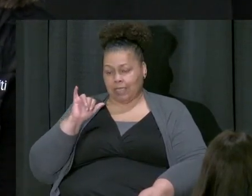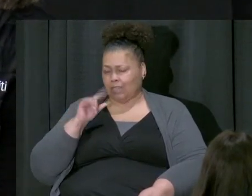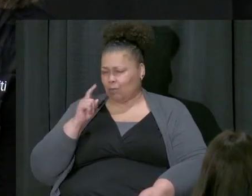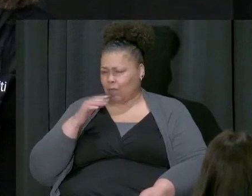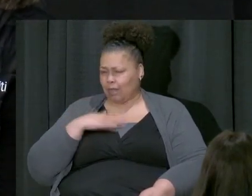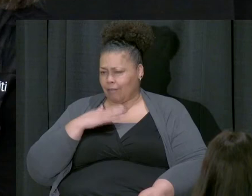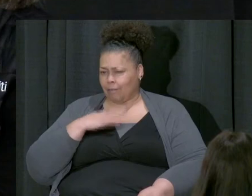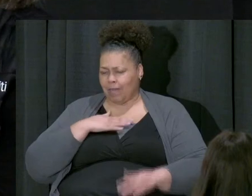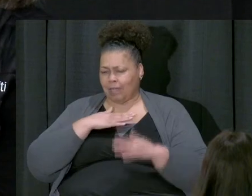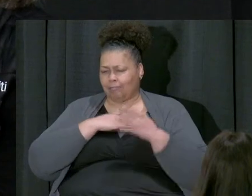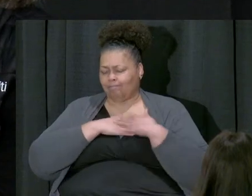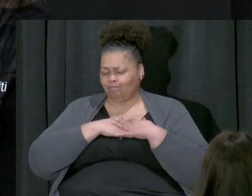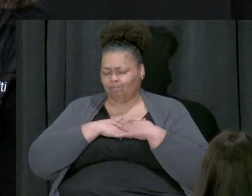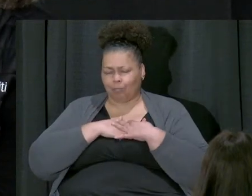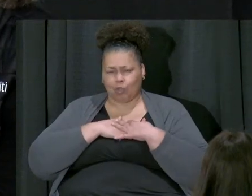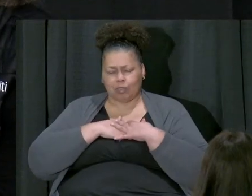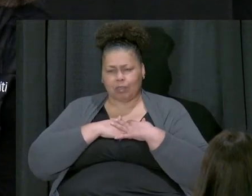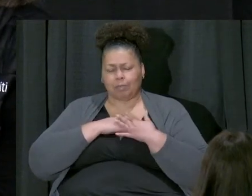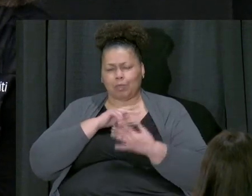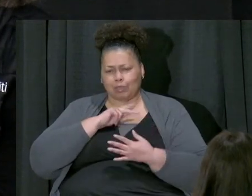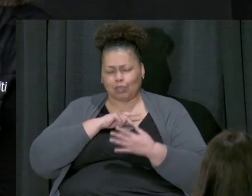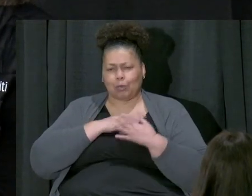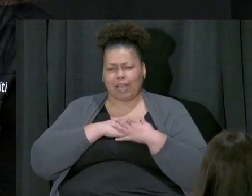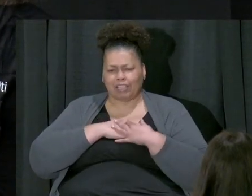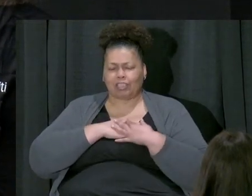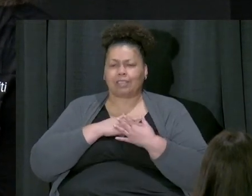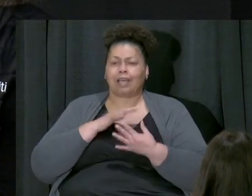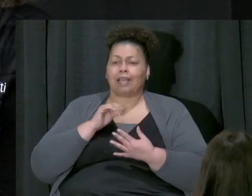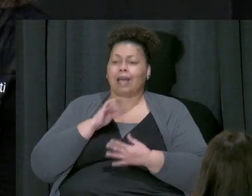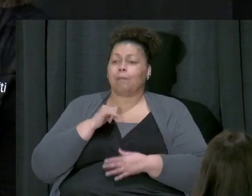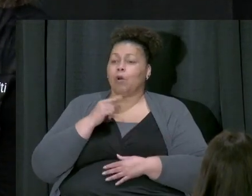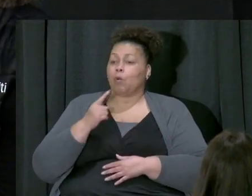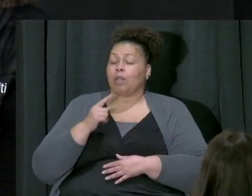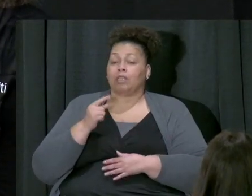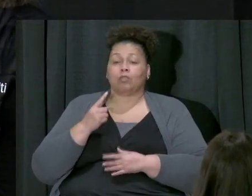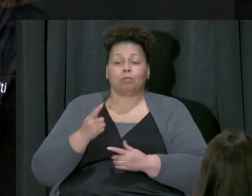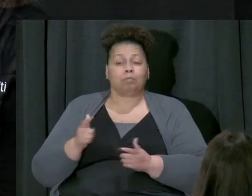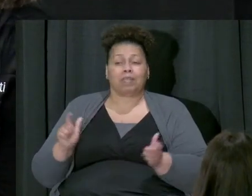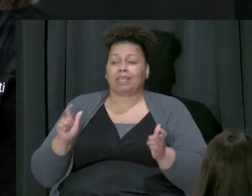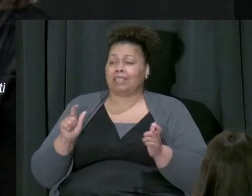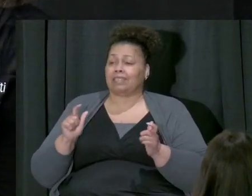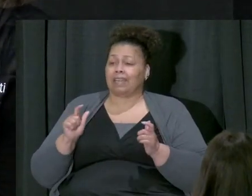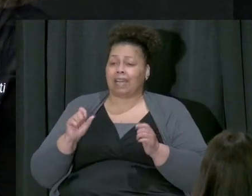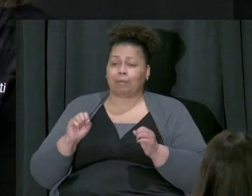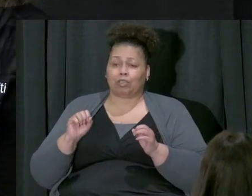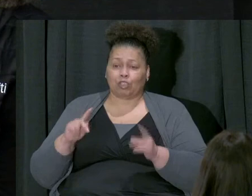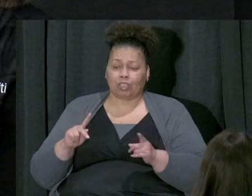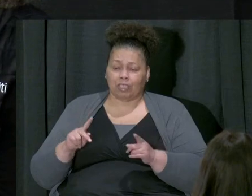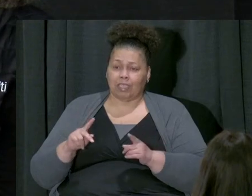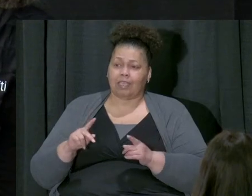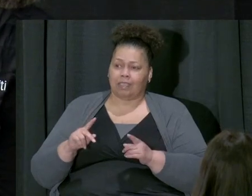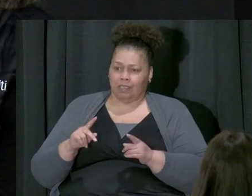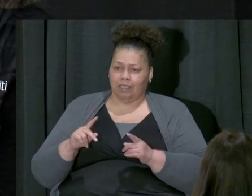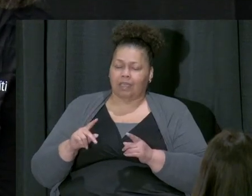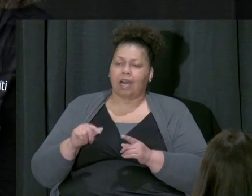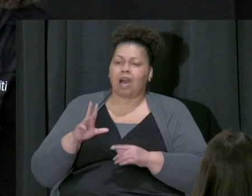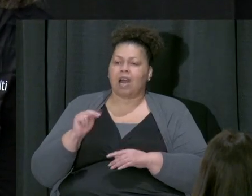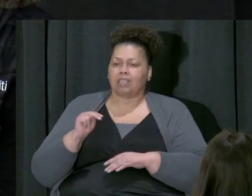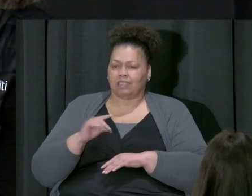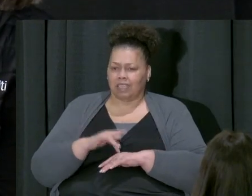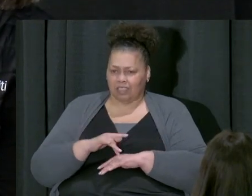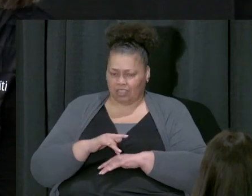I'm pretty sure that it's one of the biggest untapped opportunity in the corporate world.